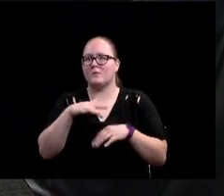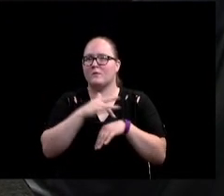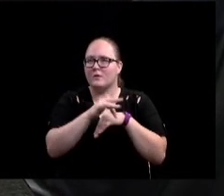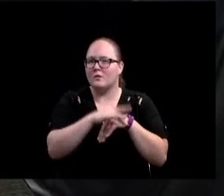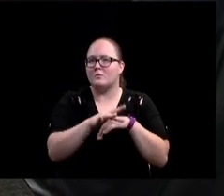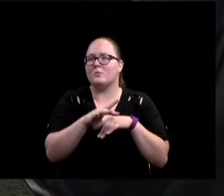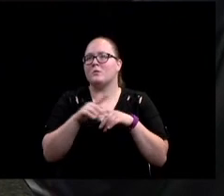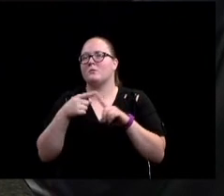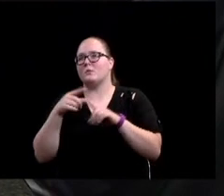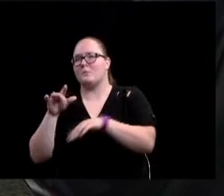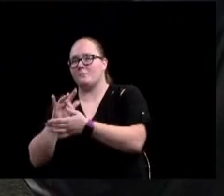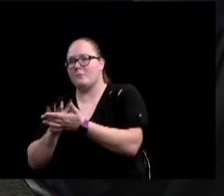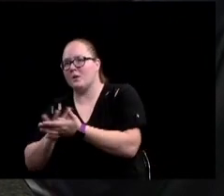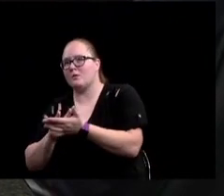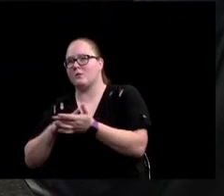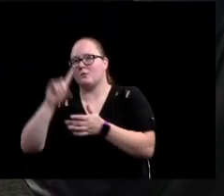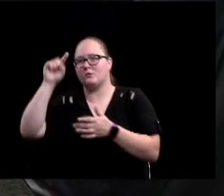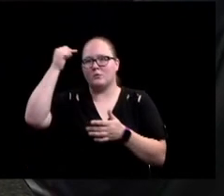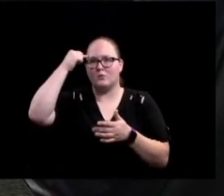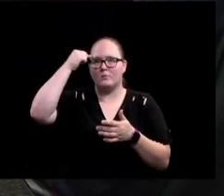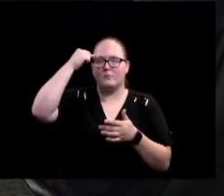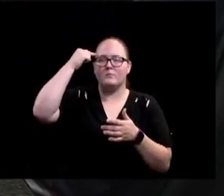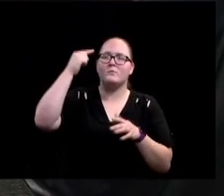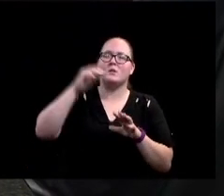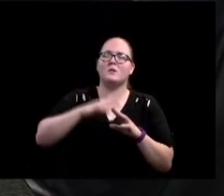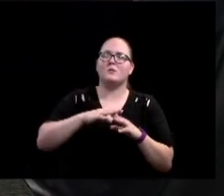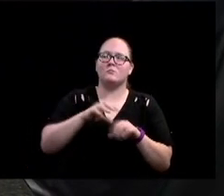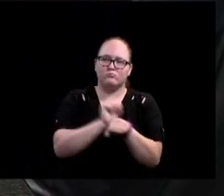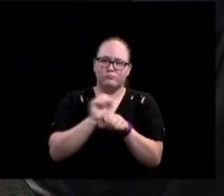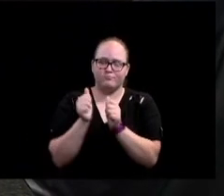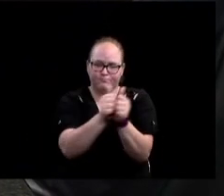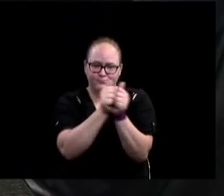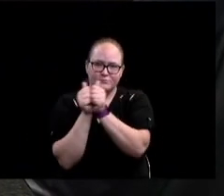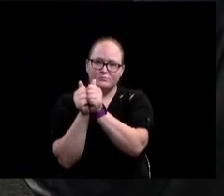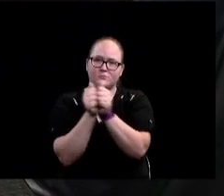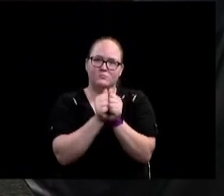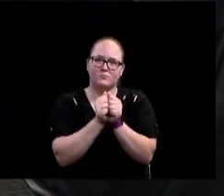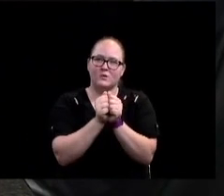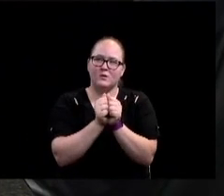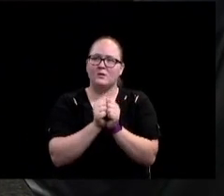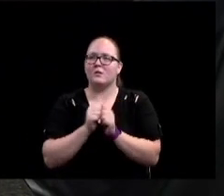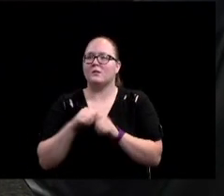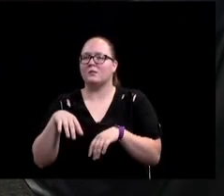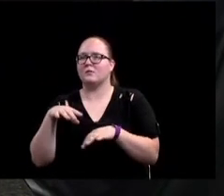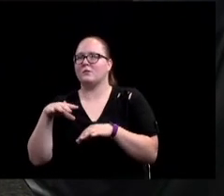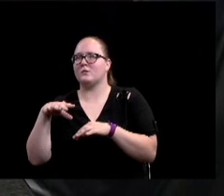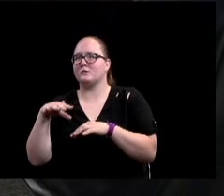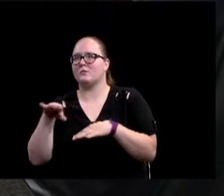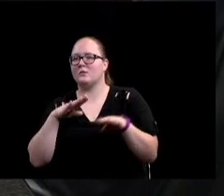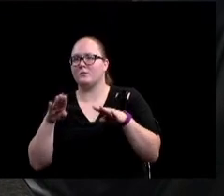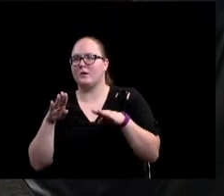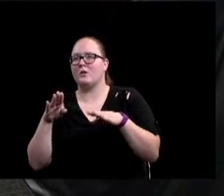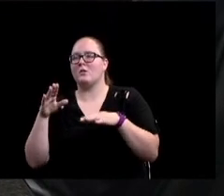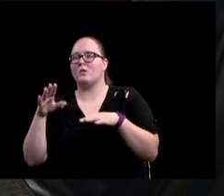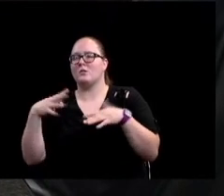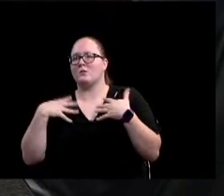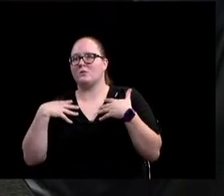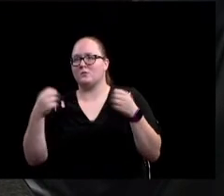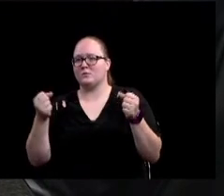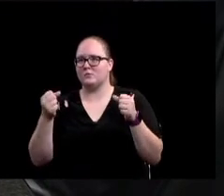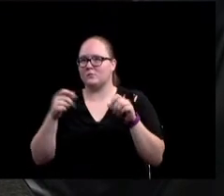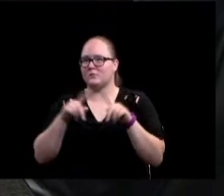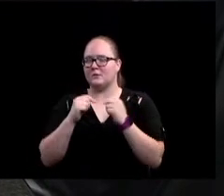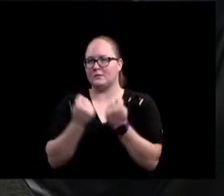work together just like we are with the behavioral health leadership team. The mayor serves on that, the county judge and